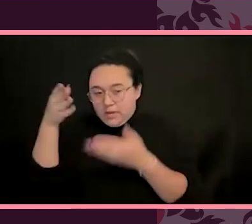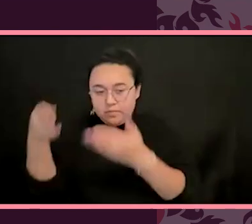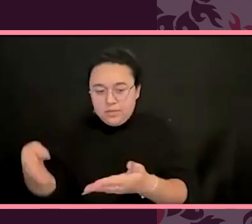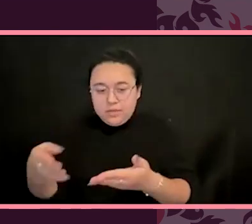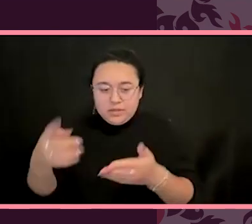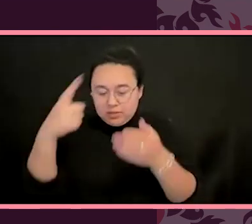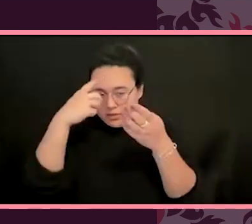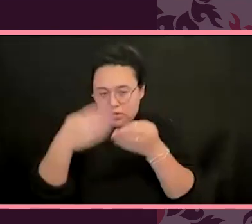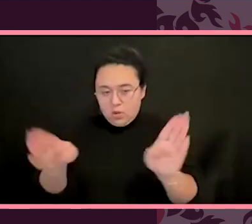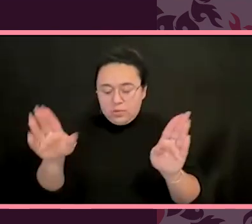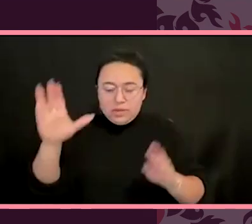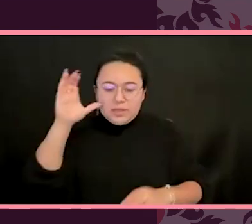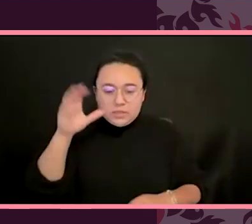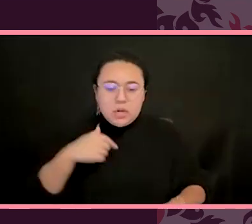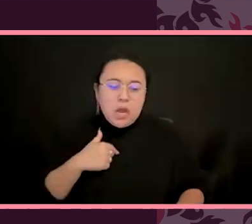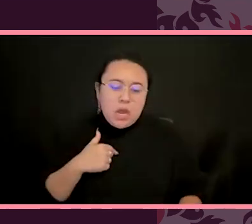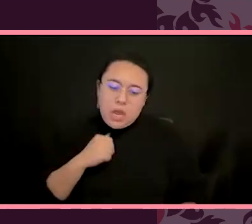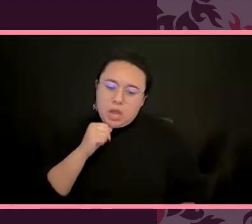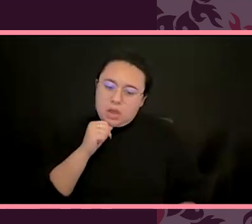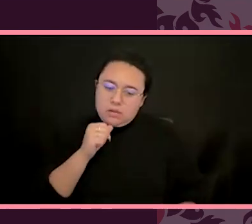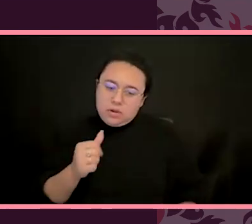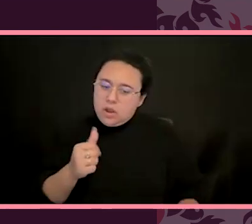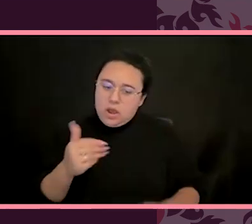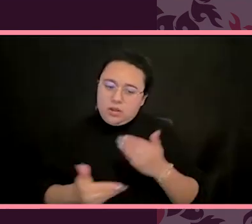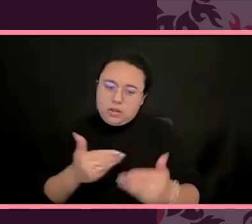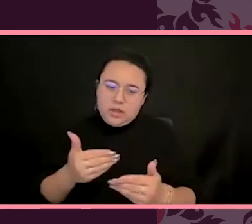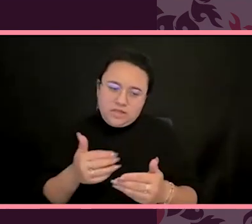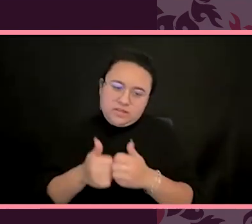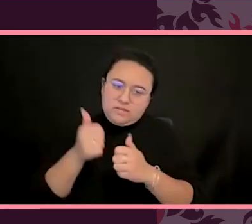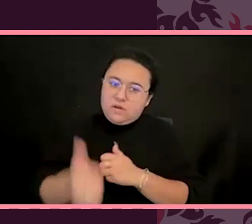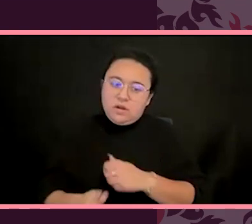be open and listen, I would not have gotten this far.